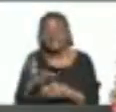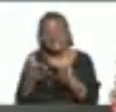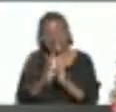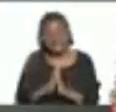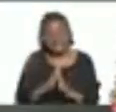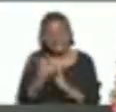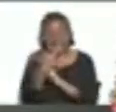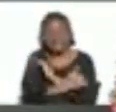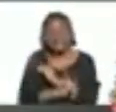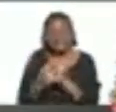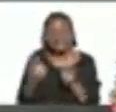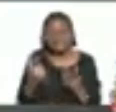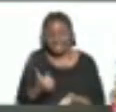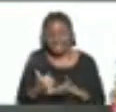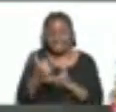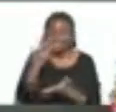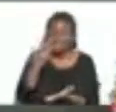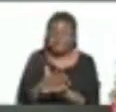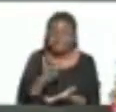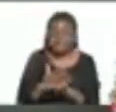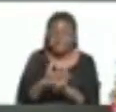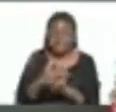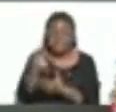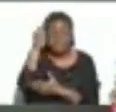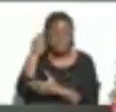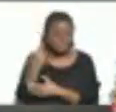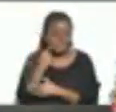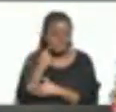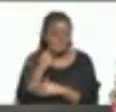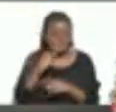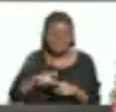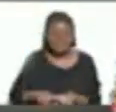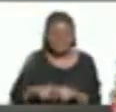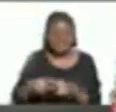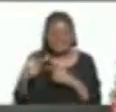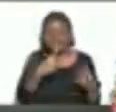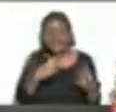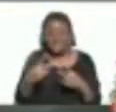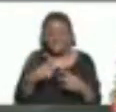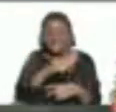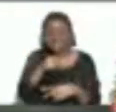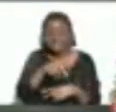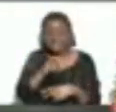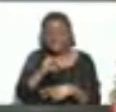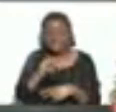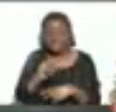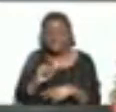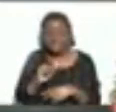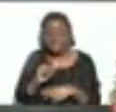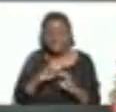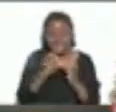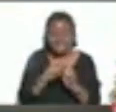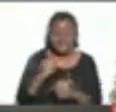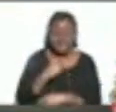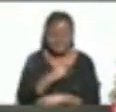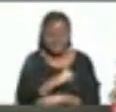stomp out gender-based violence. Her comments come as members of the Zonta Club of New Providence visited the Senate Monday morning, pinning